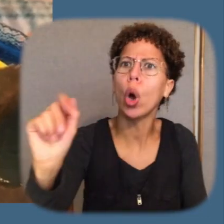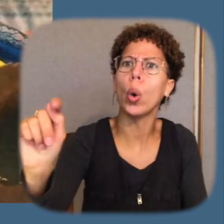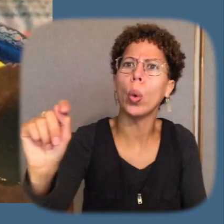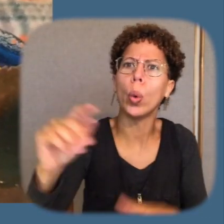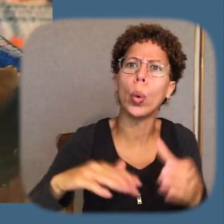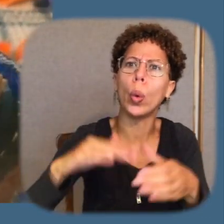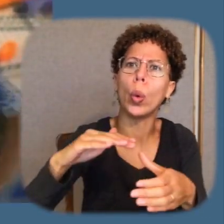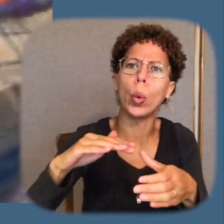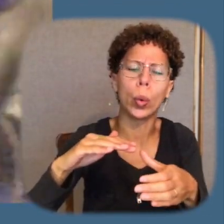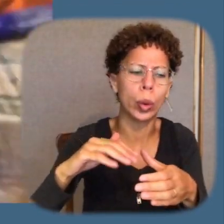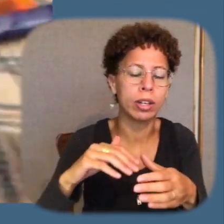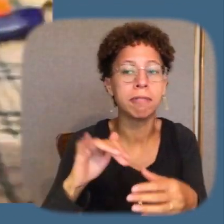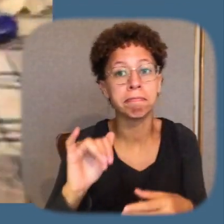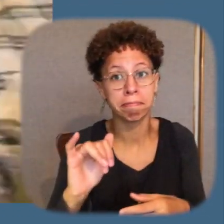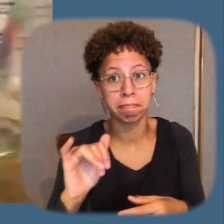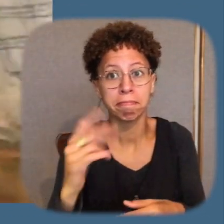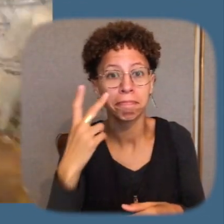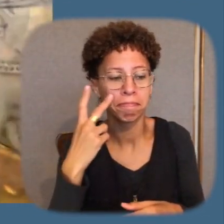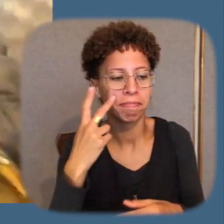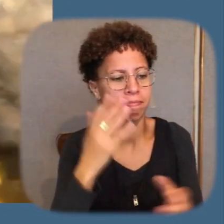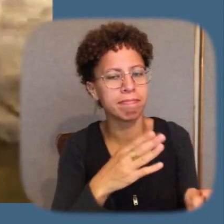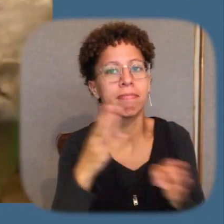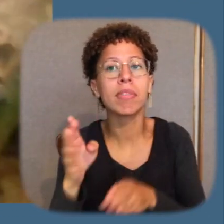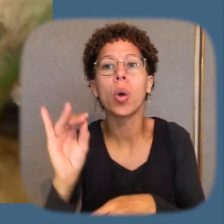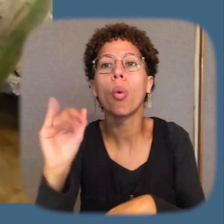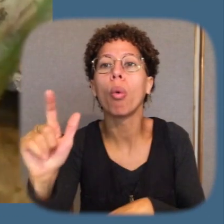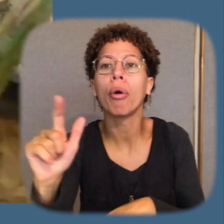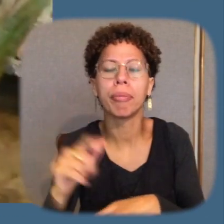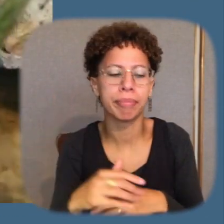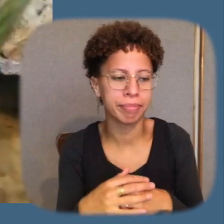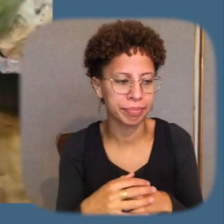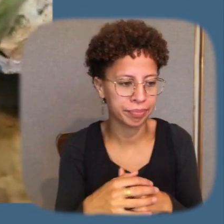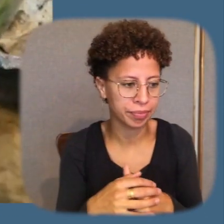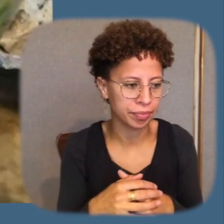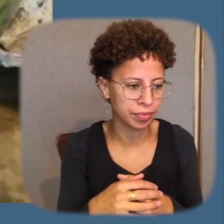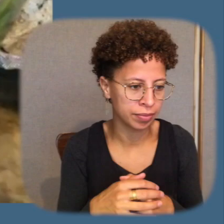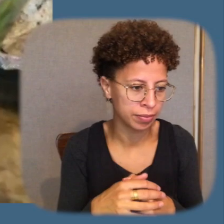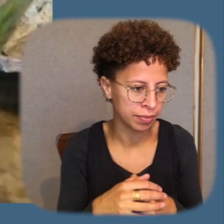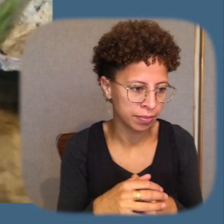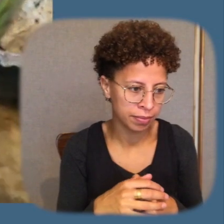let's see. Okay, now what about in the oil?